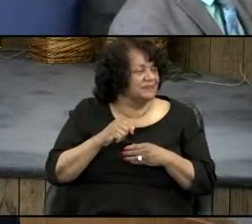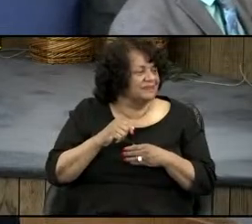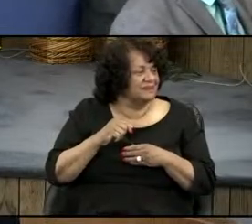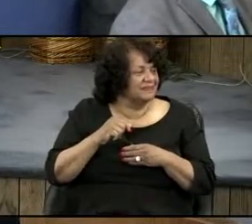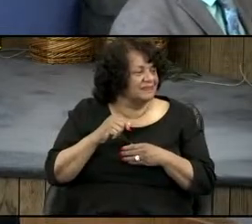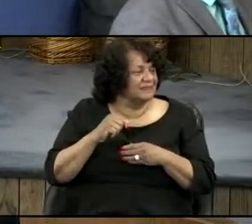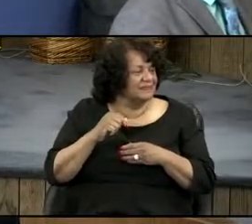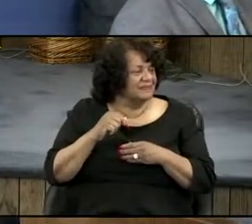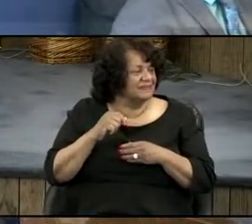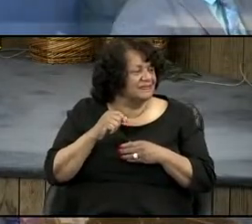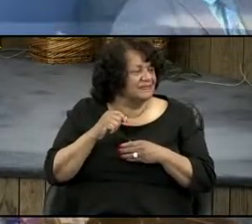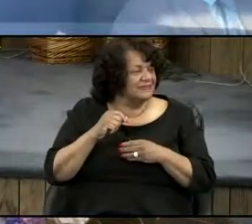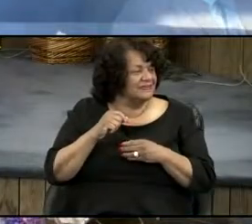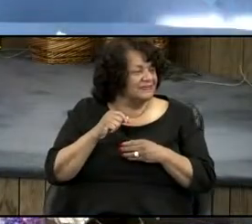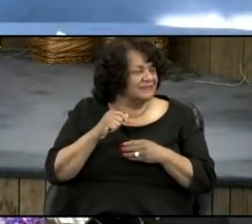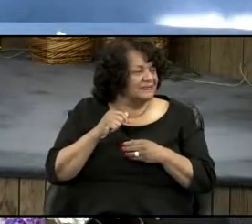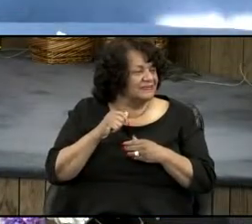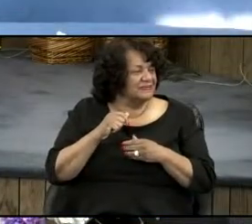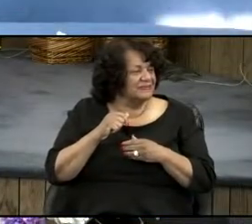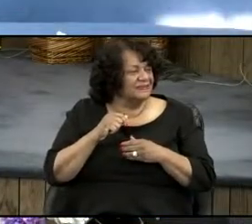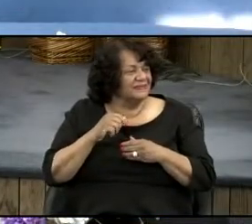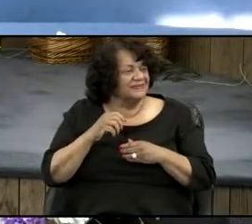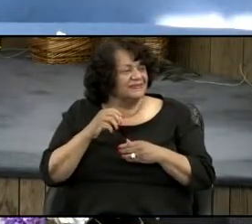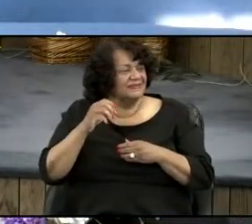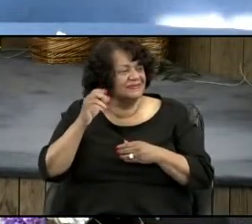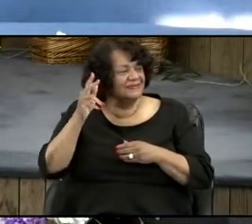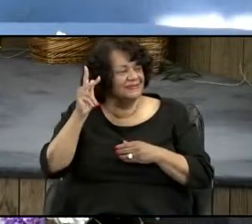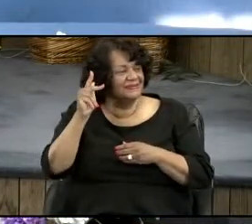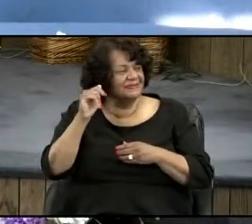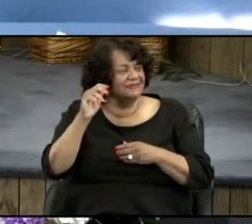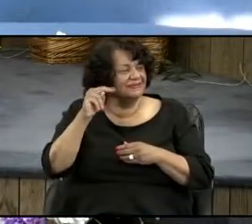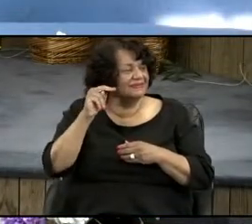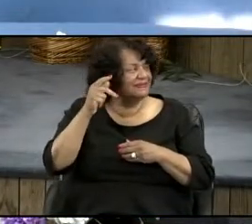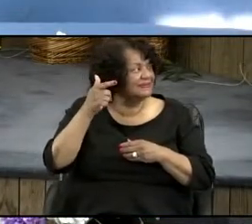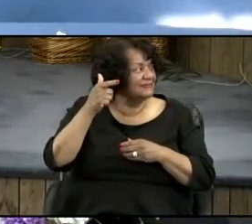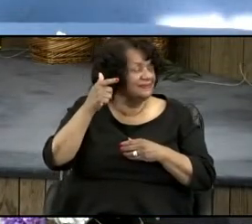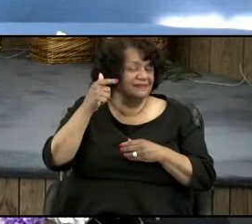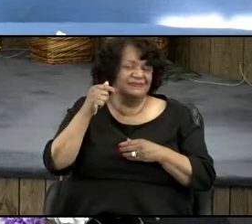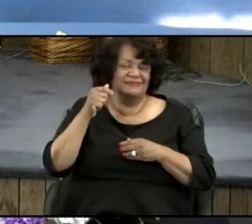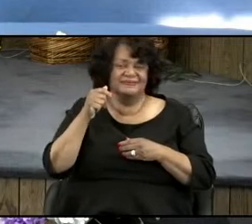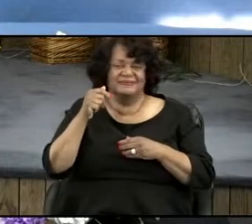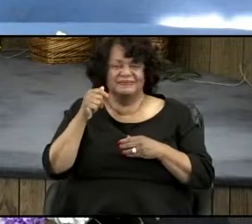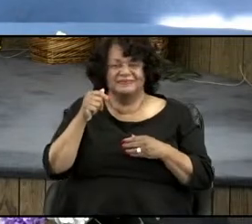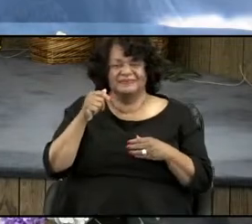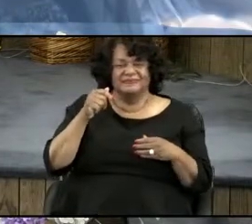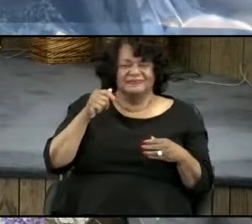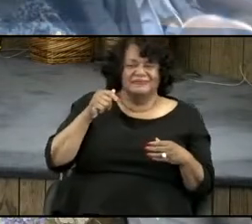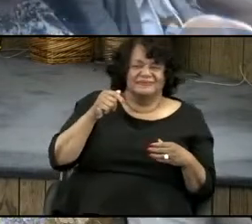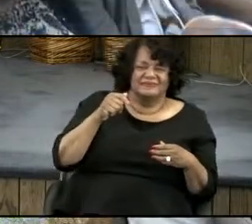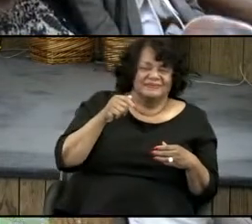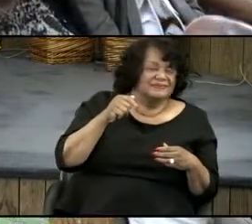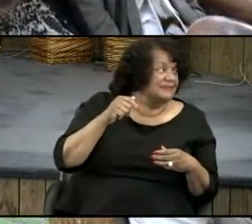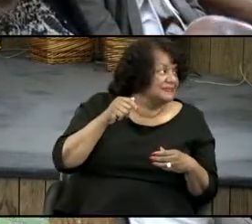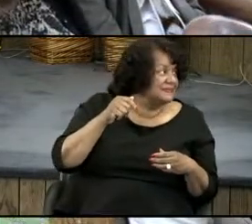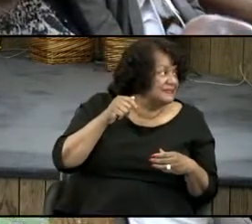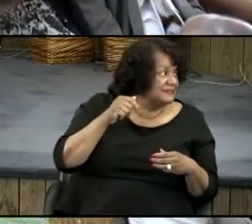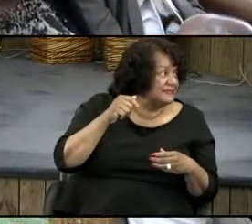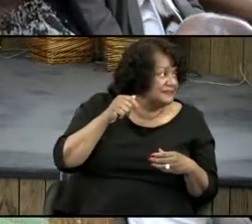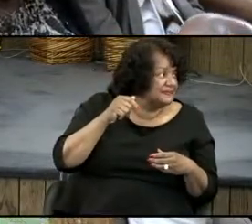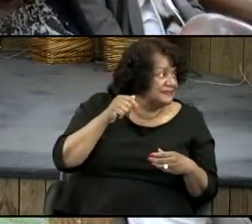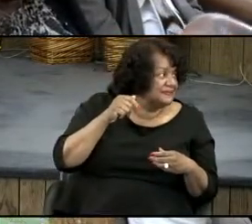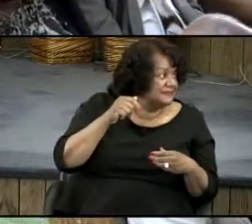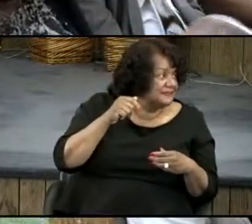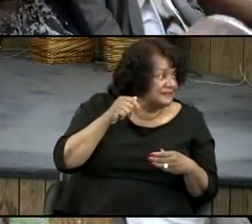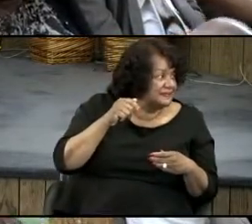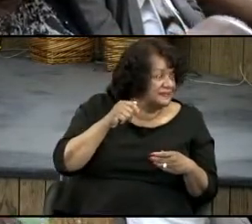Who's that? Sister King? Dr. King? Happy birthday to you. Amen. I'm not going to mess with your age. All